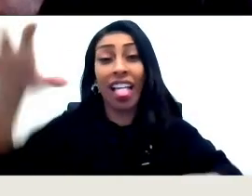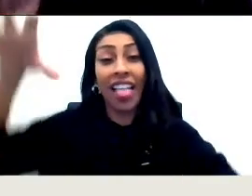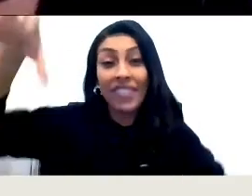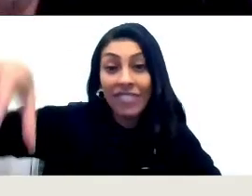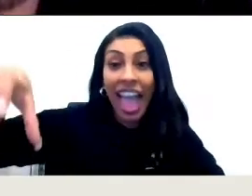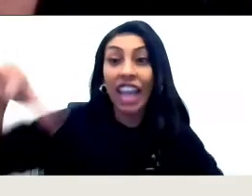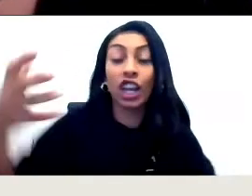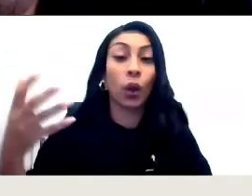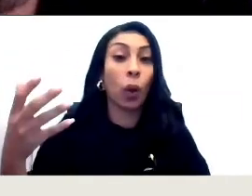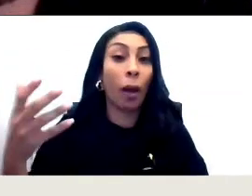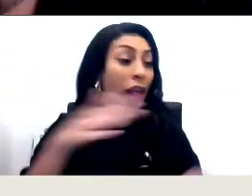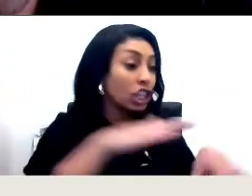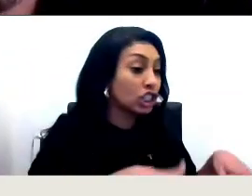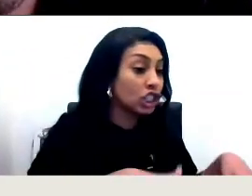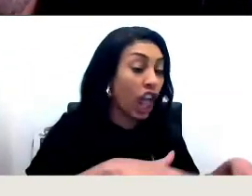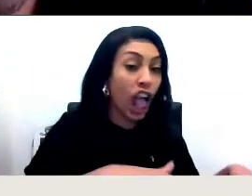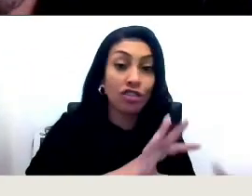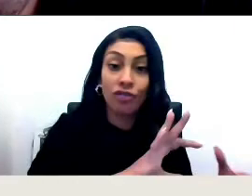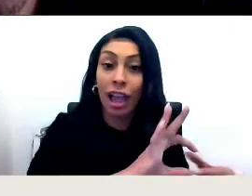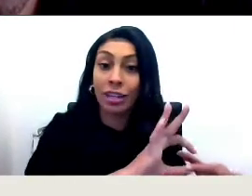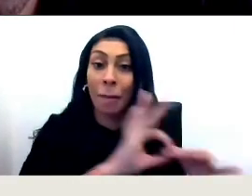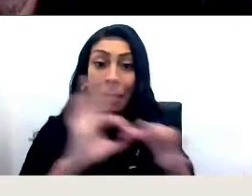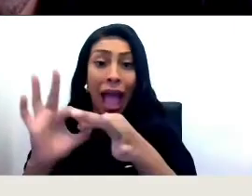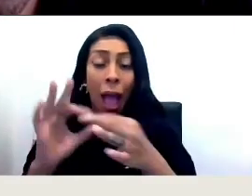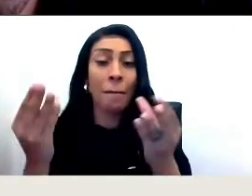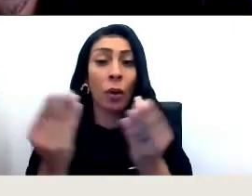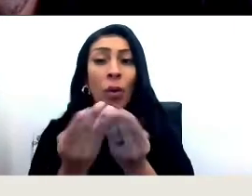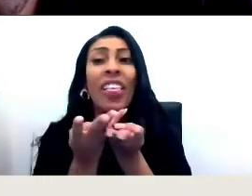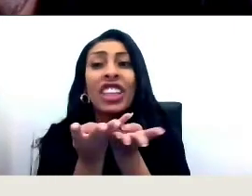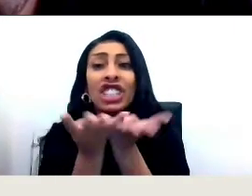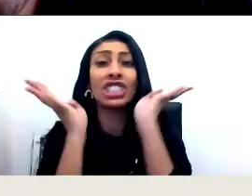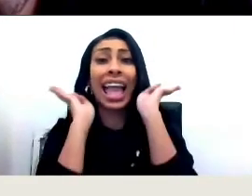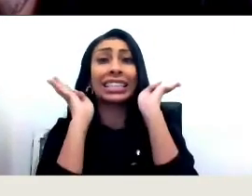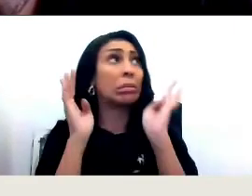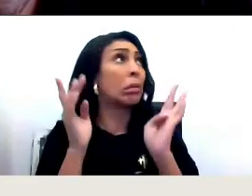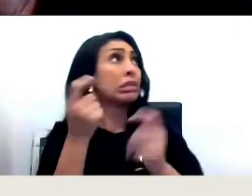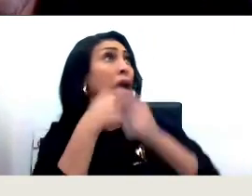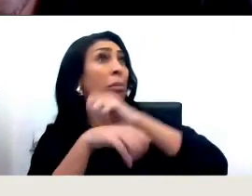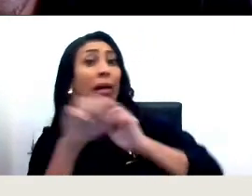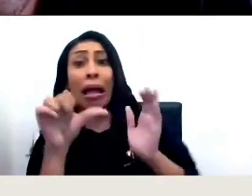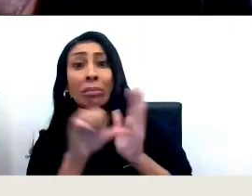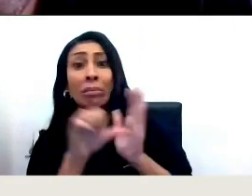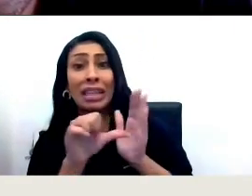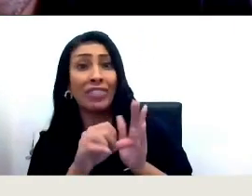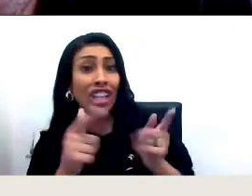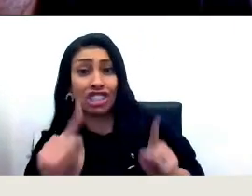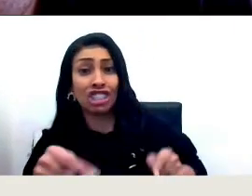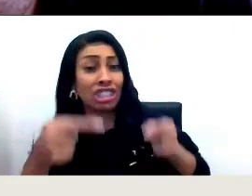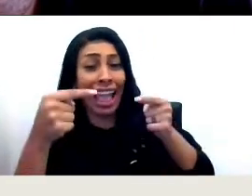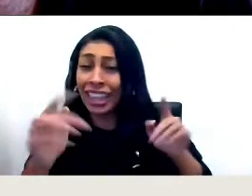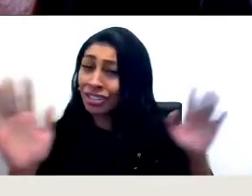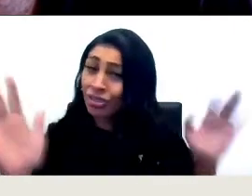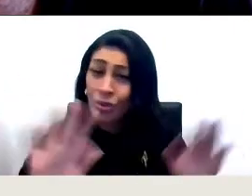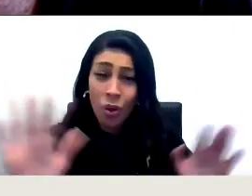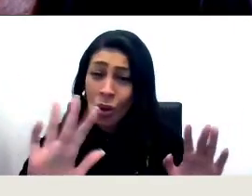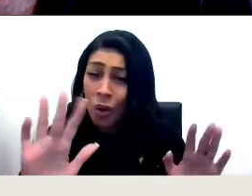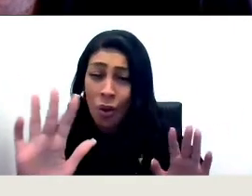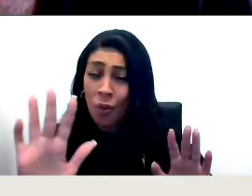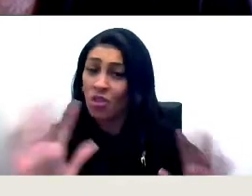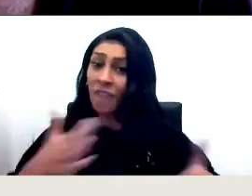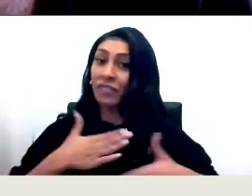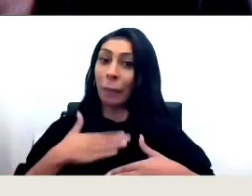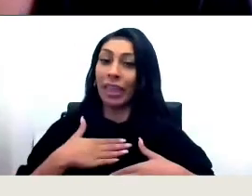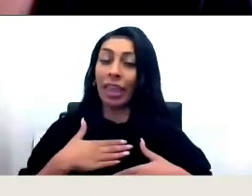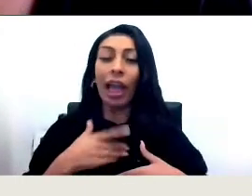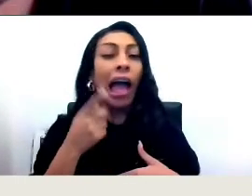with Shakespeare, which I think people think of as being so difficult and so challenging. And so I think a lot of people think that's not for me.